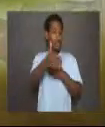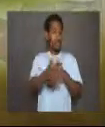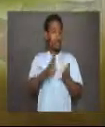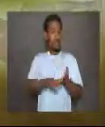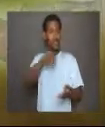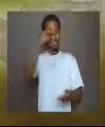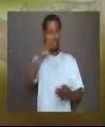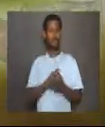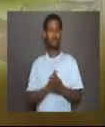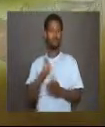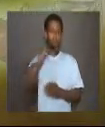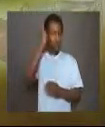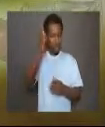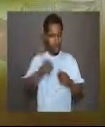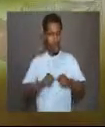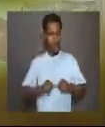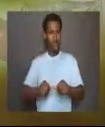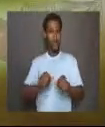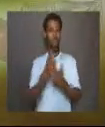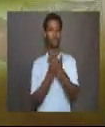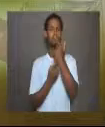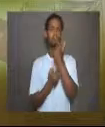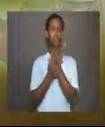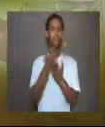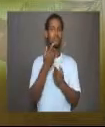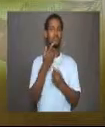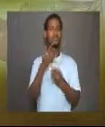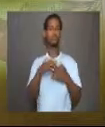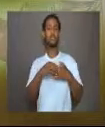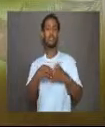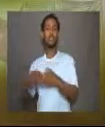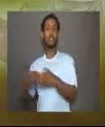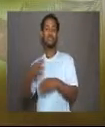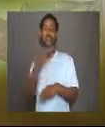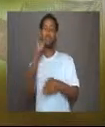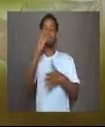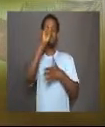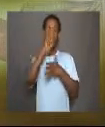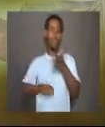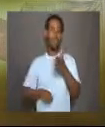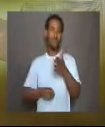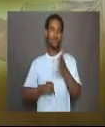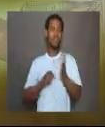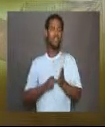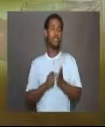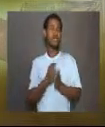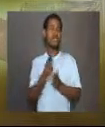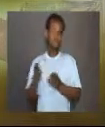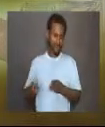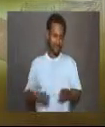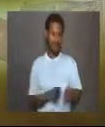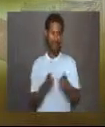In our next lesson, we will continue to discuss the principles and values